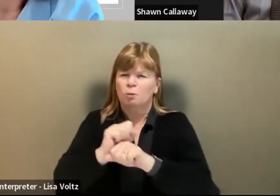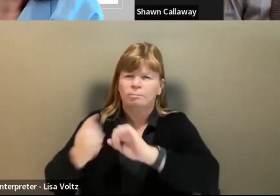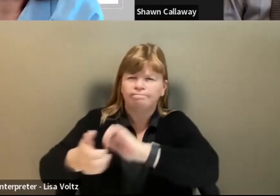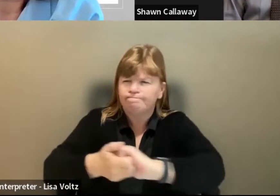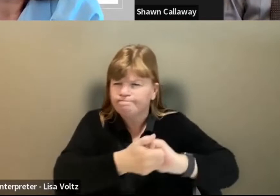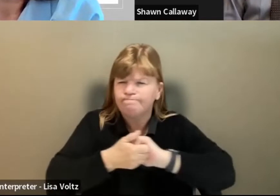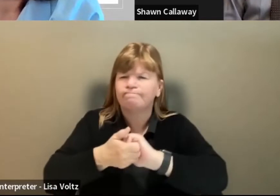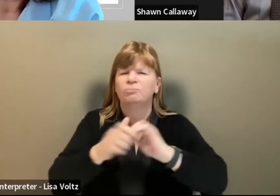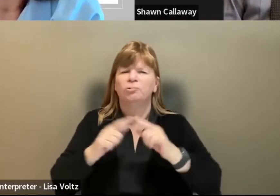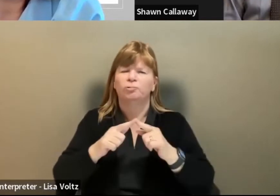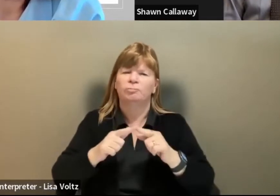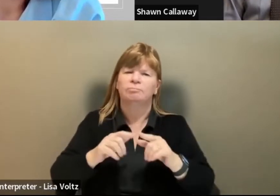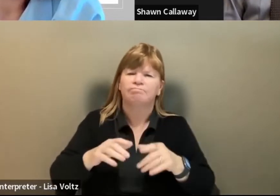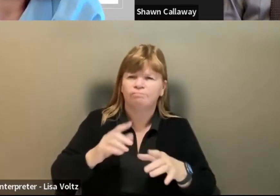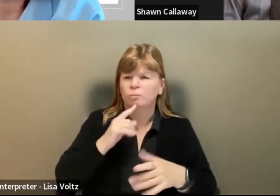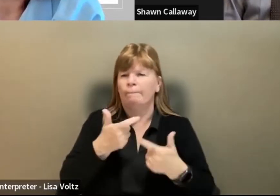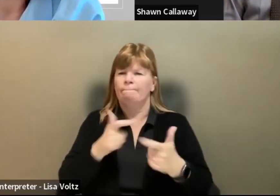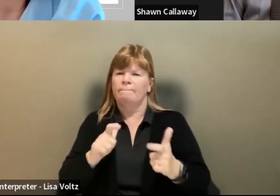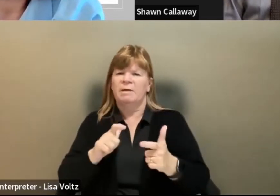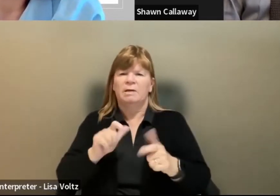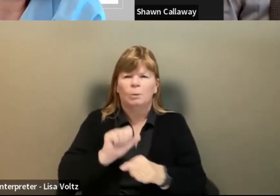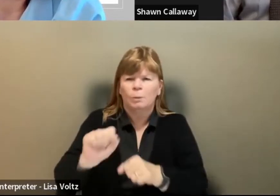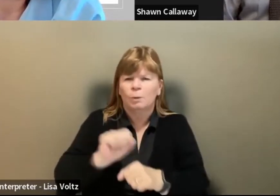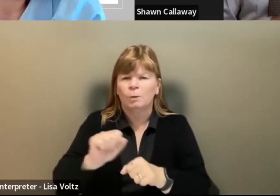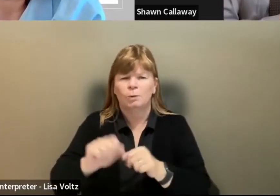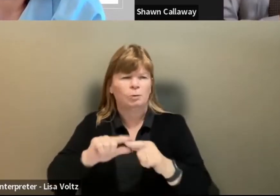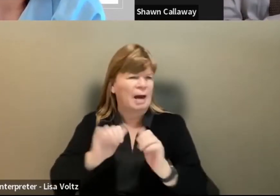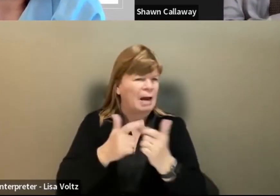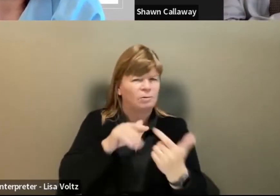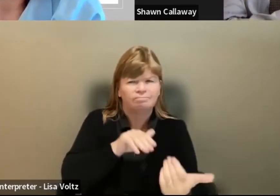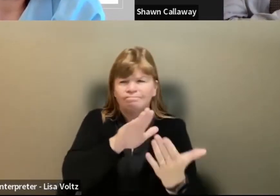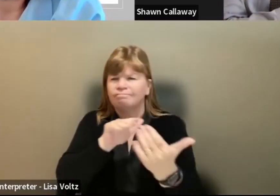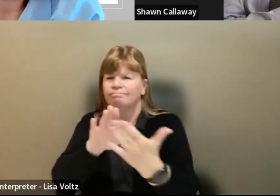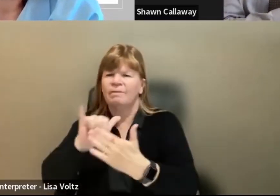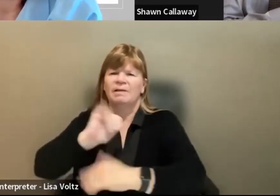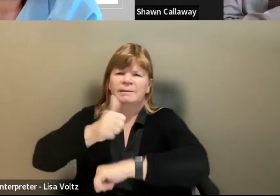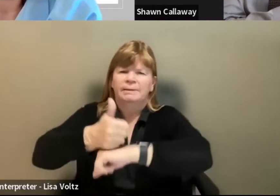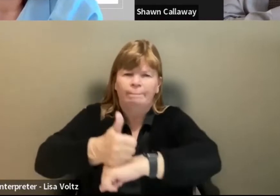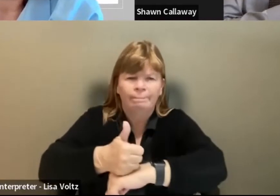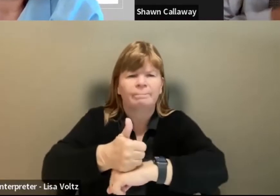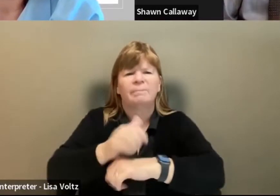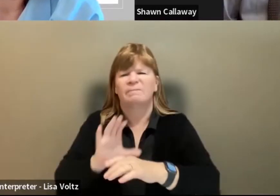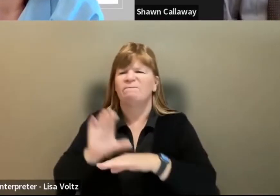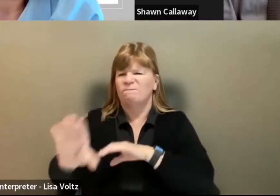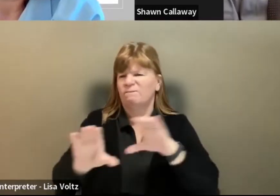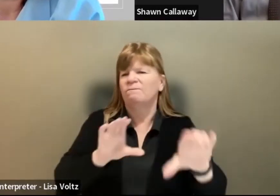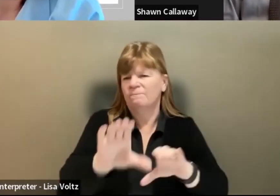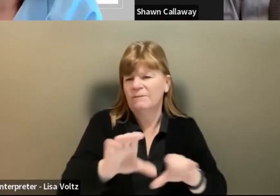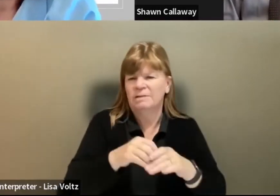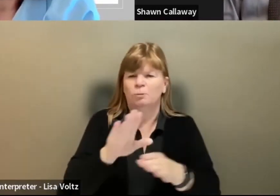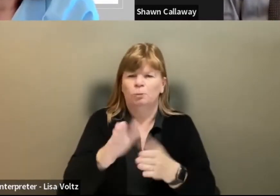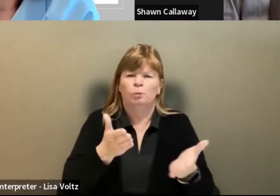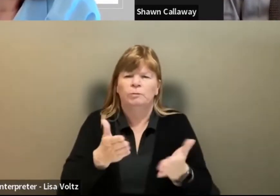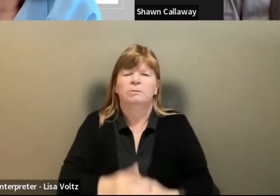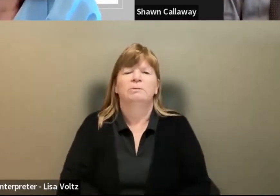some initial big steps to address this infrastructure by investing in home and community-based services.